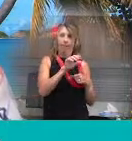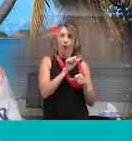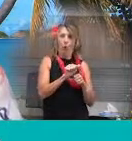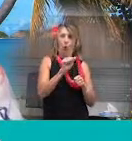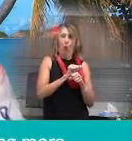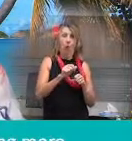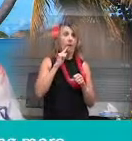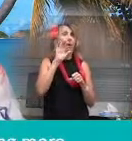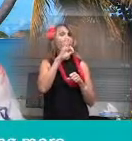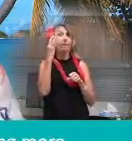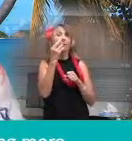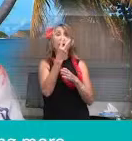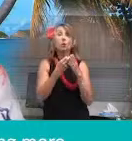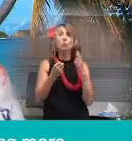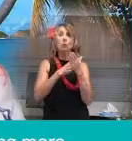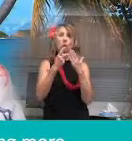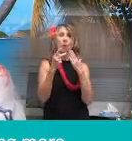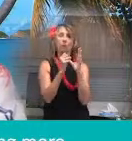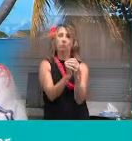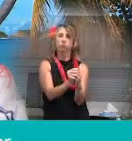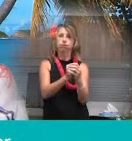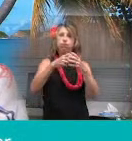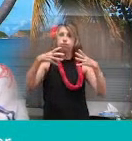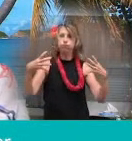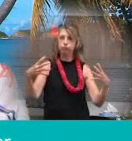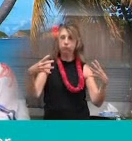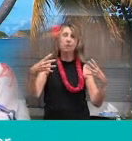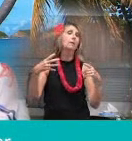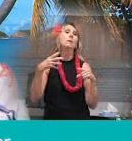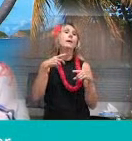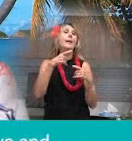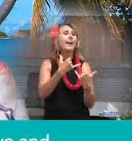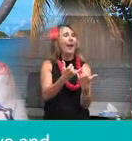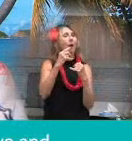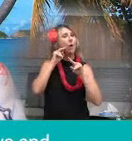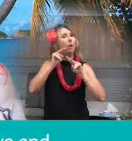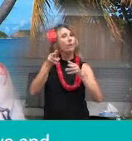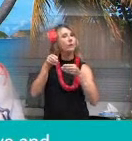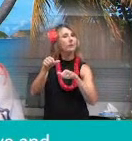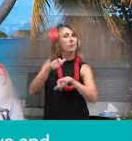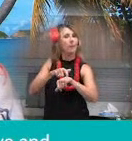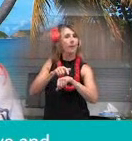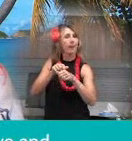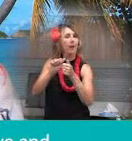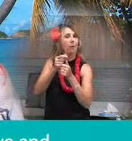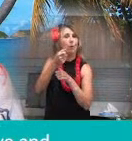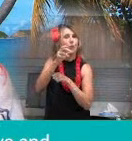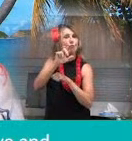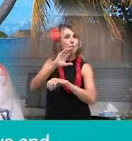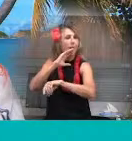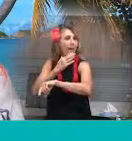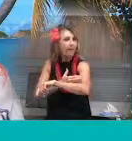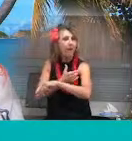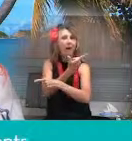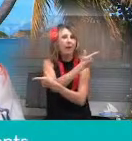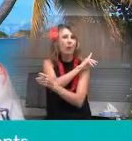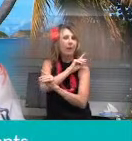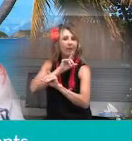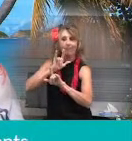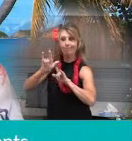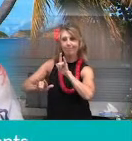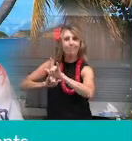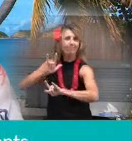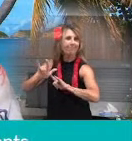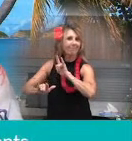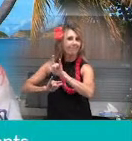program. Deb now looks forward to spending more time with her granddaughter and filling her with that same love and caring that